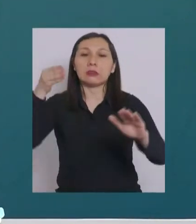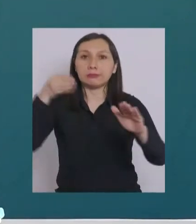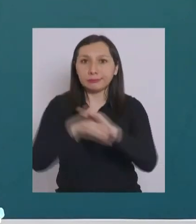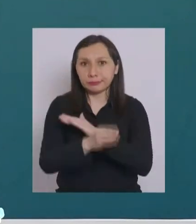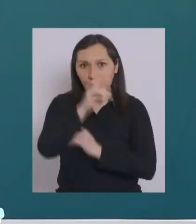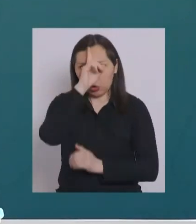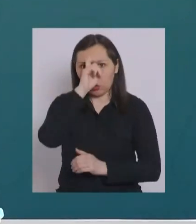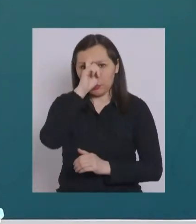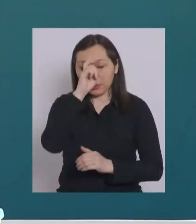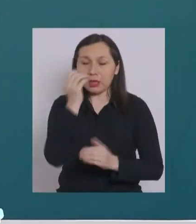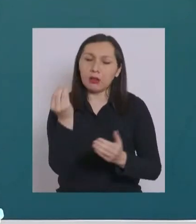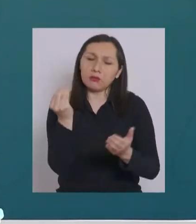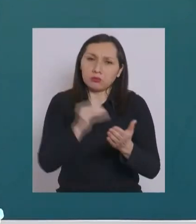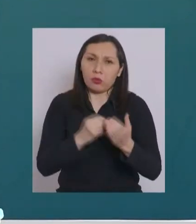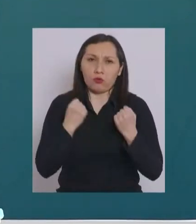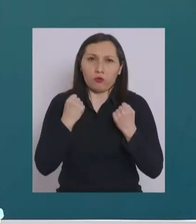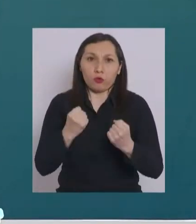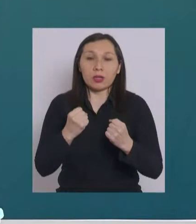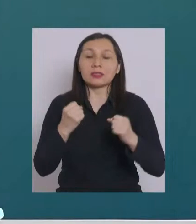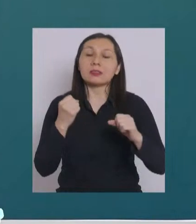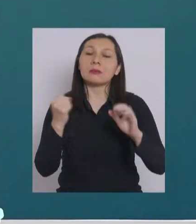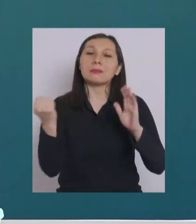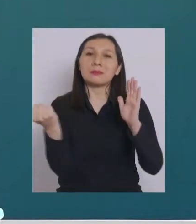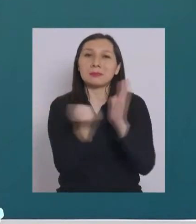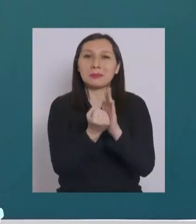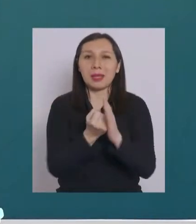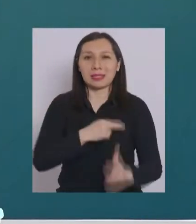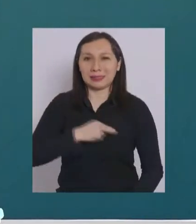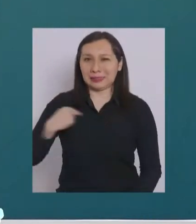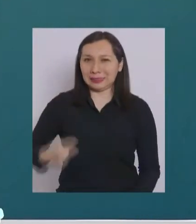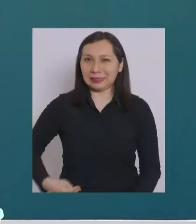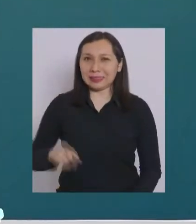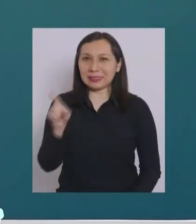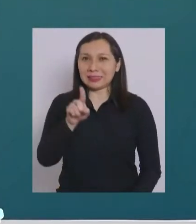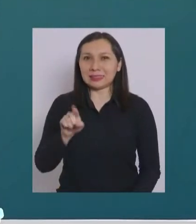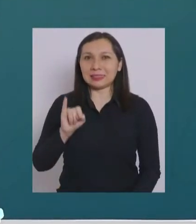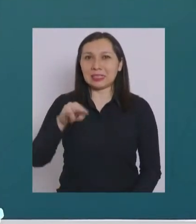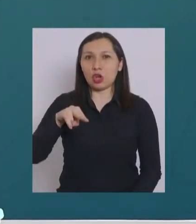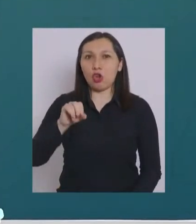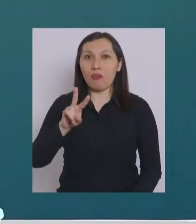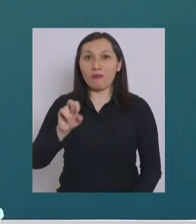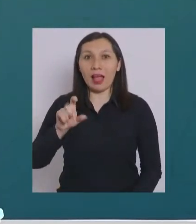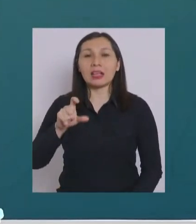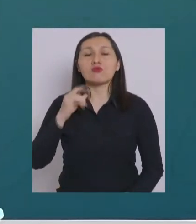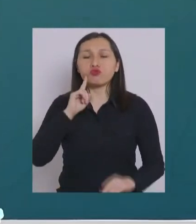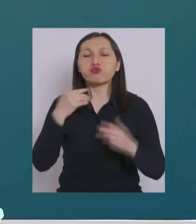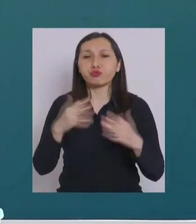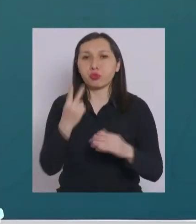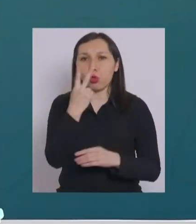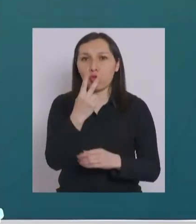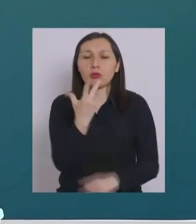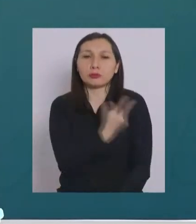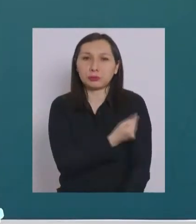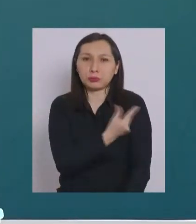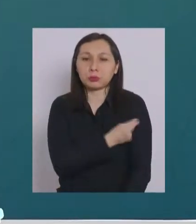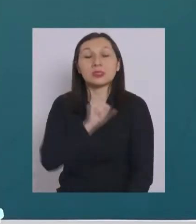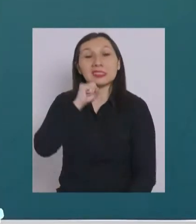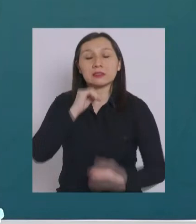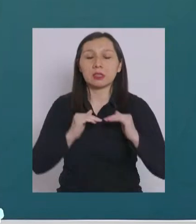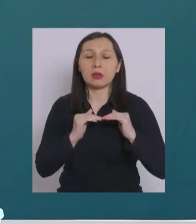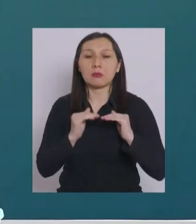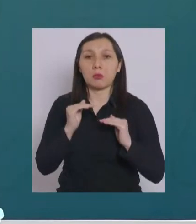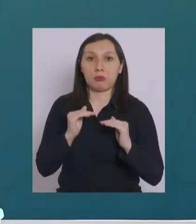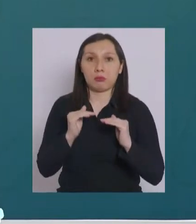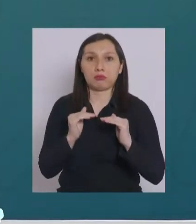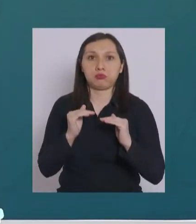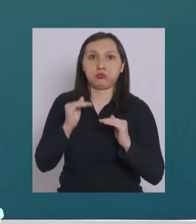avoiding hospitalizations, the booster with Sinovac, to those who already have 2 Sinovac vaccines, attains